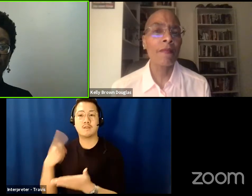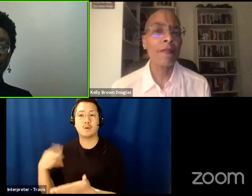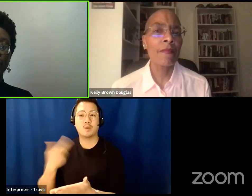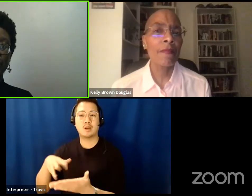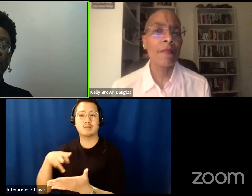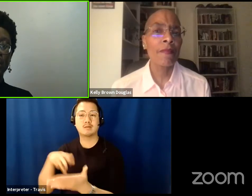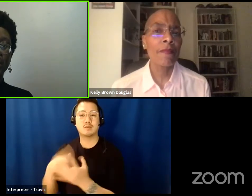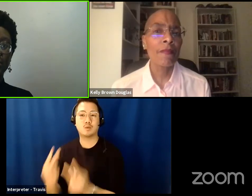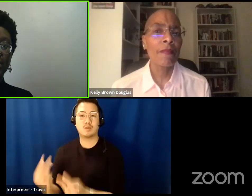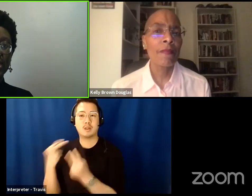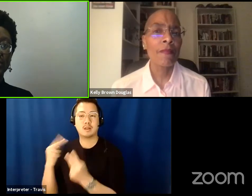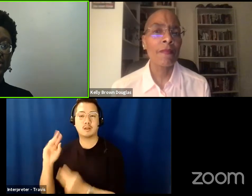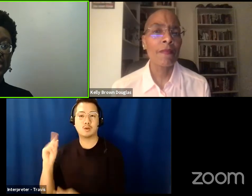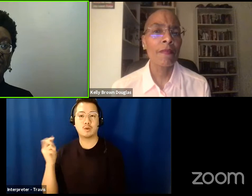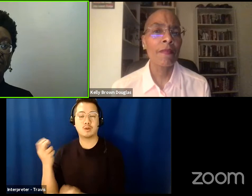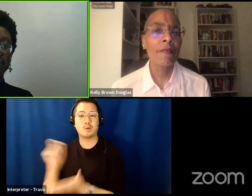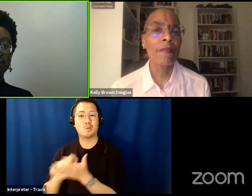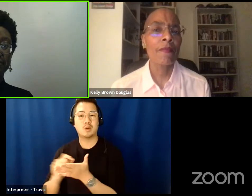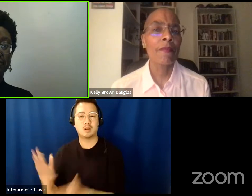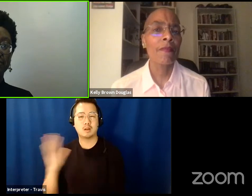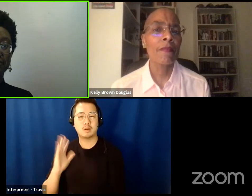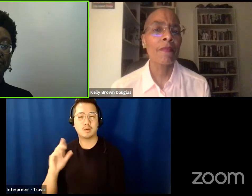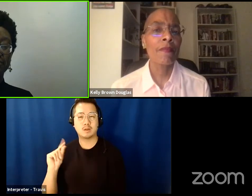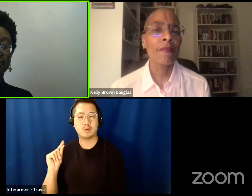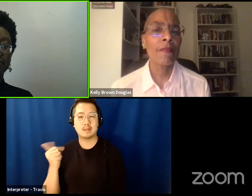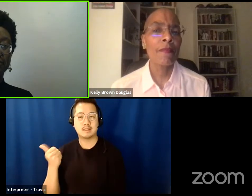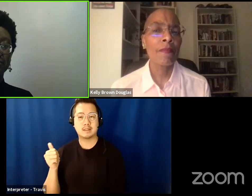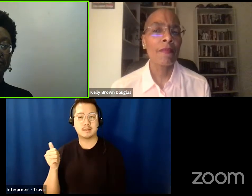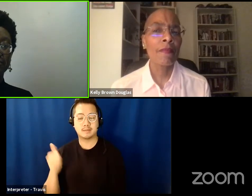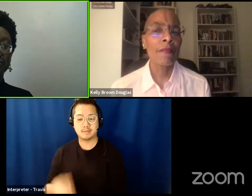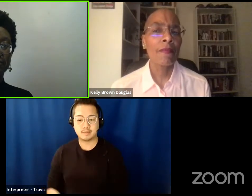Reflection, which was written in 2010.